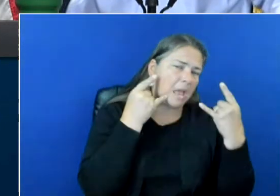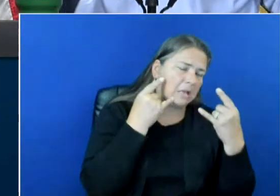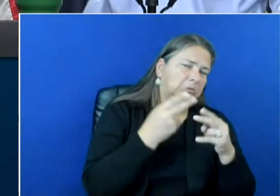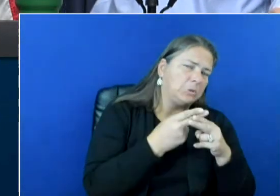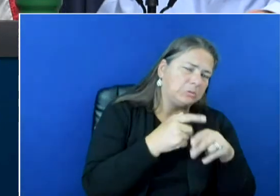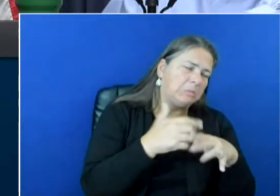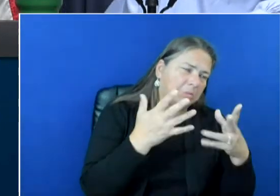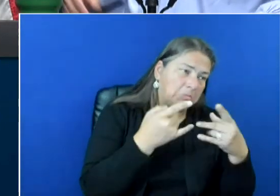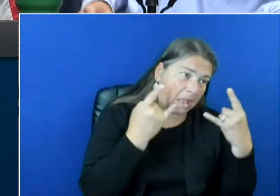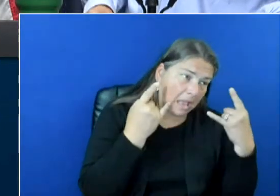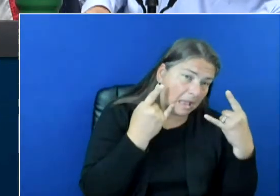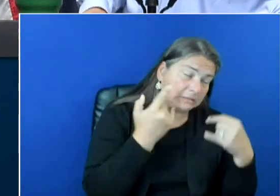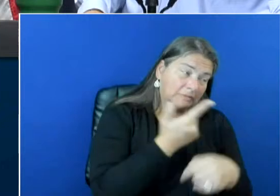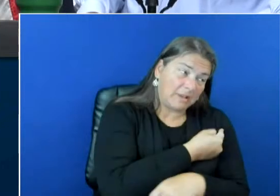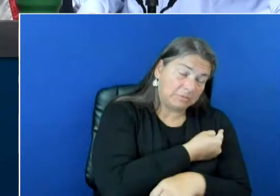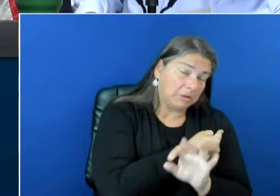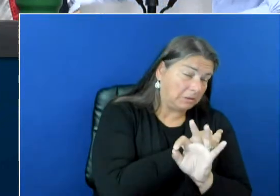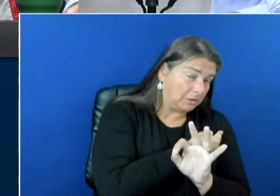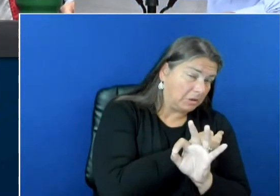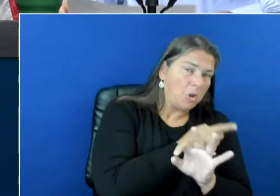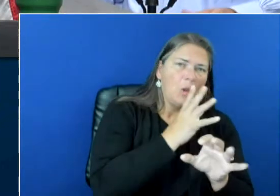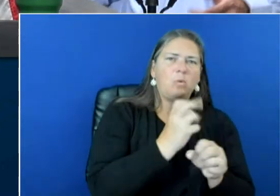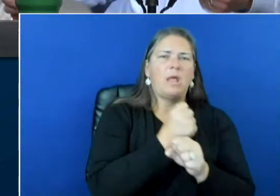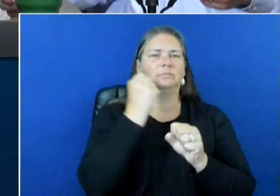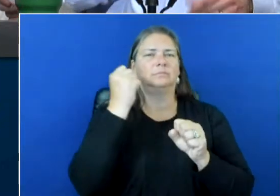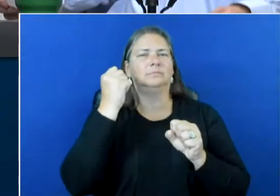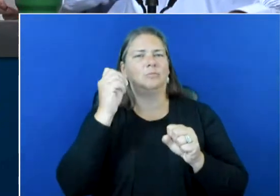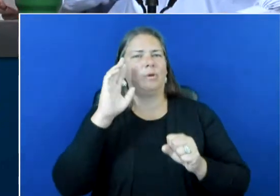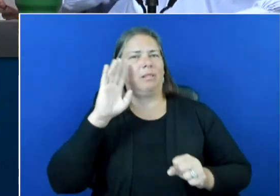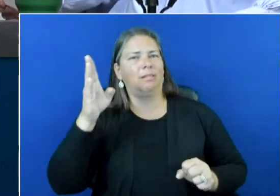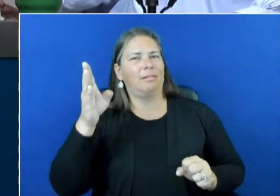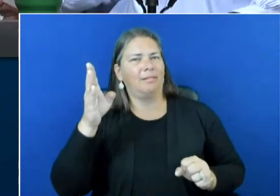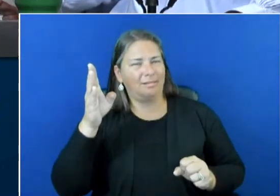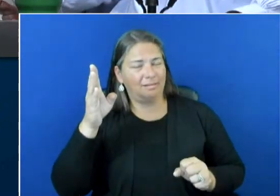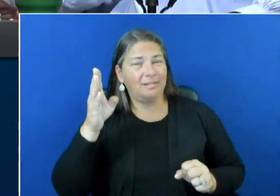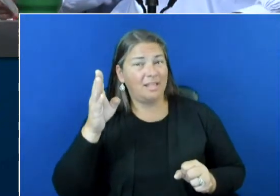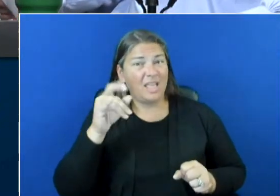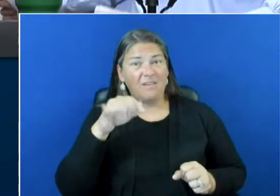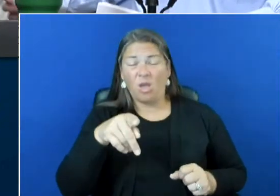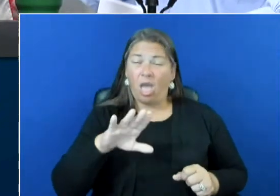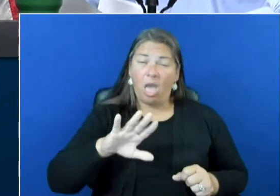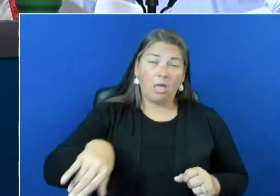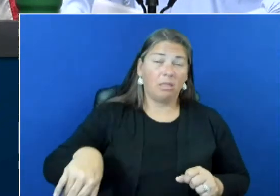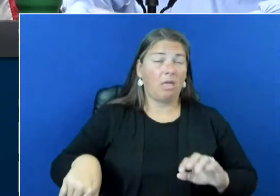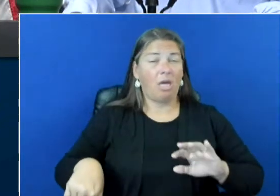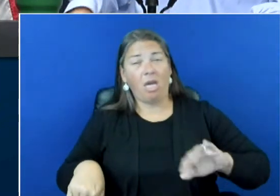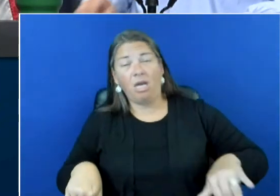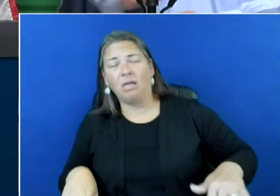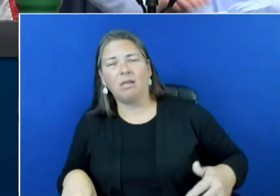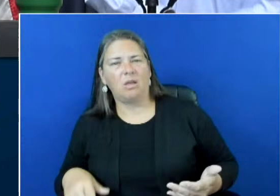to do so is going to continue this dramatic escalation. Let's put up the cases by week.